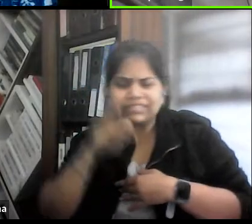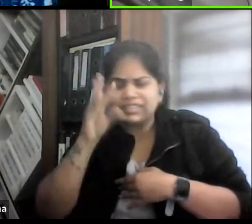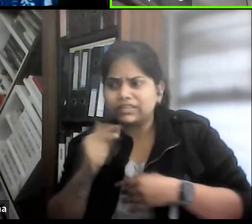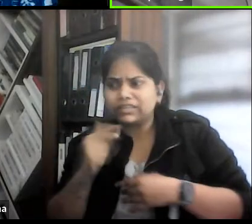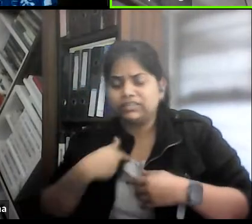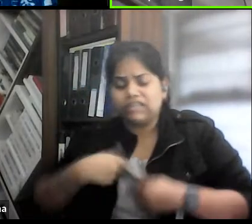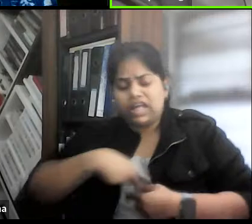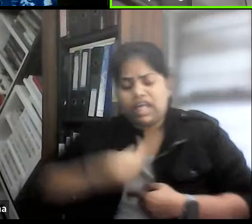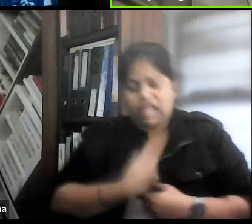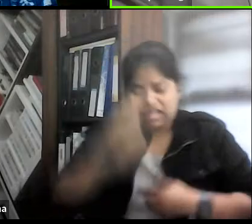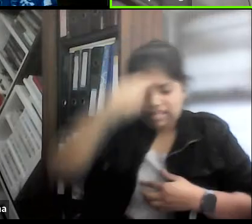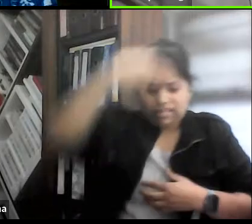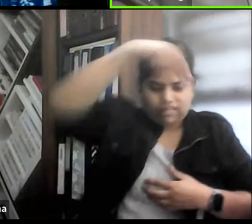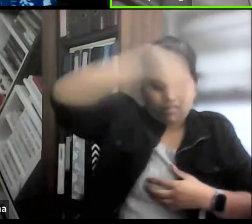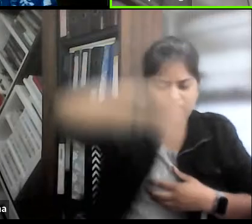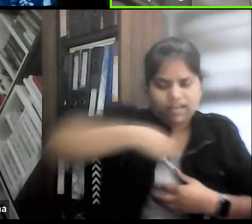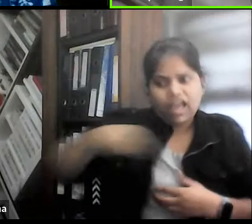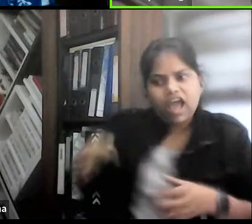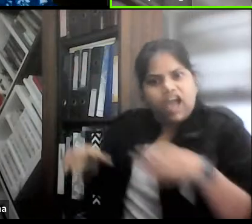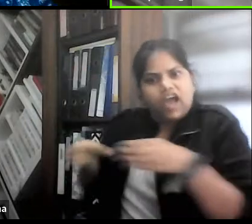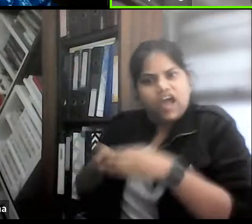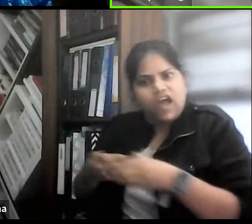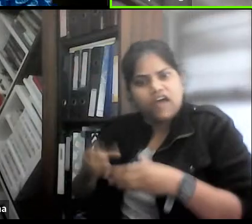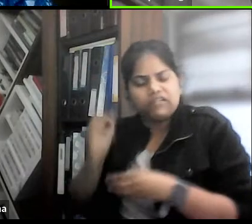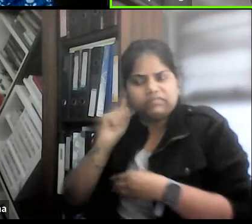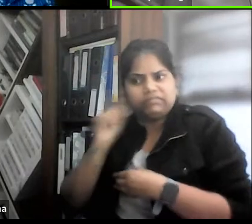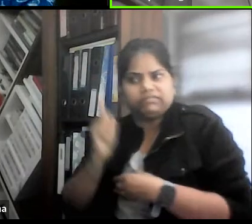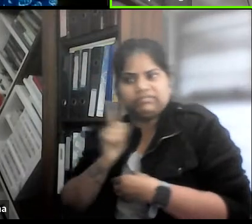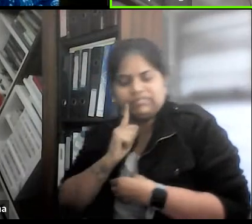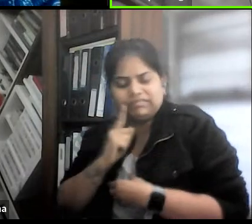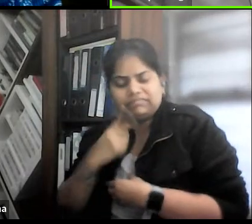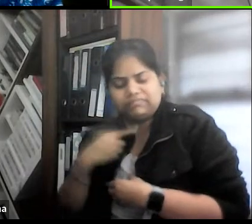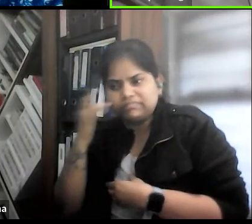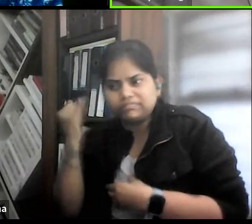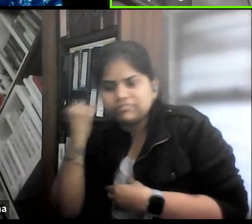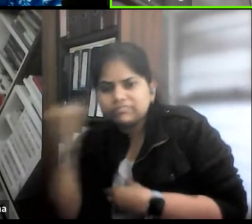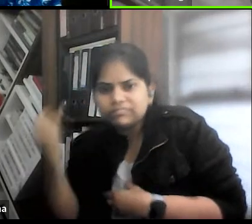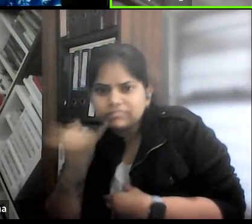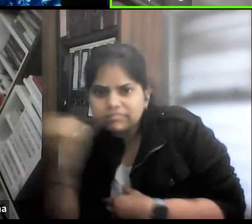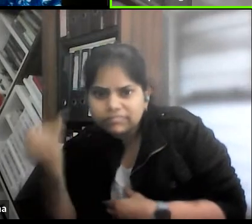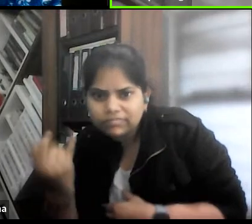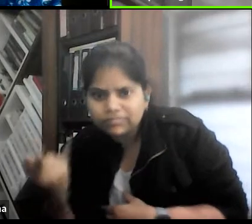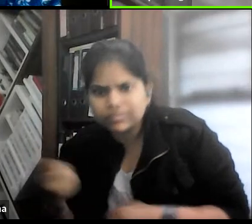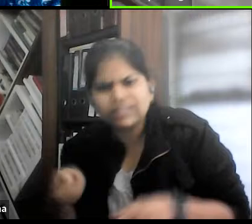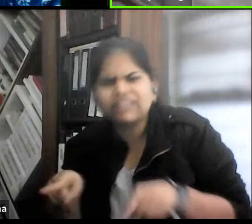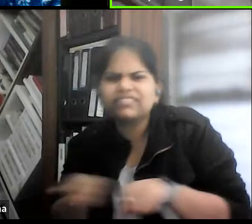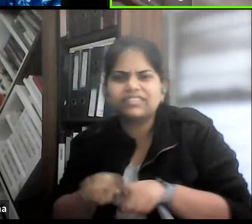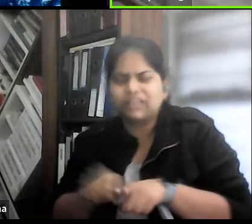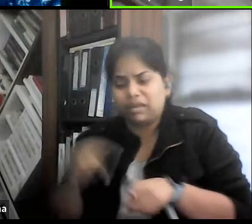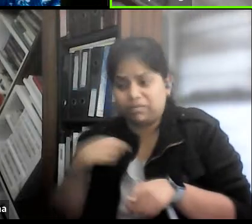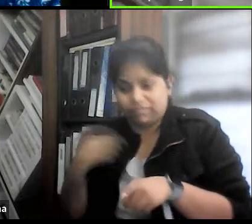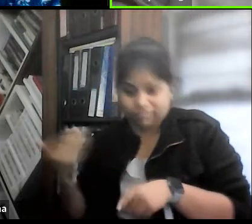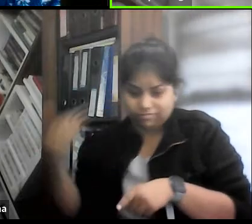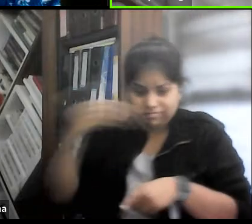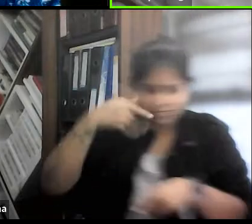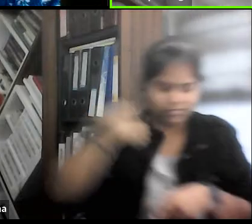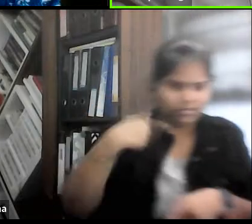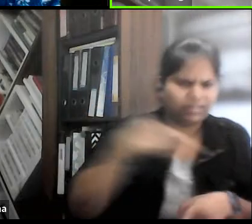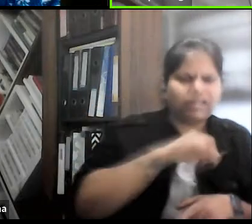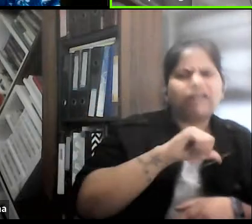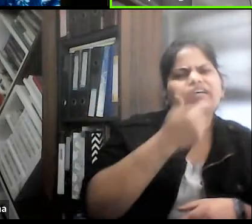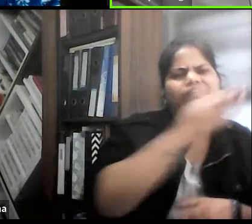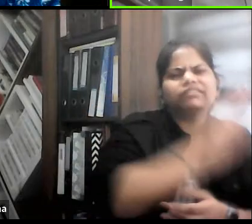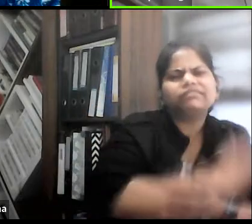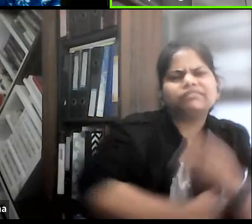people, he's comfortable. I mean, it sounds very familiar to where I come from, and many other disabled students